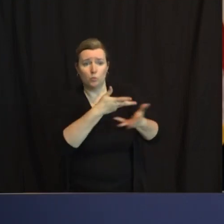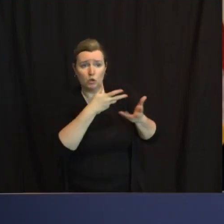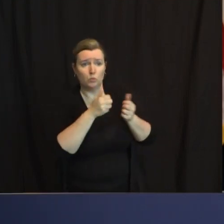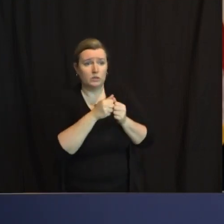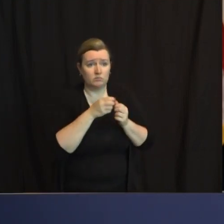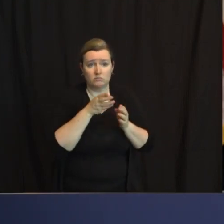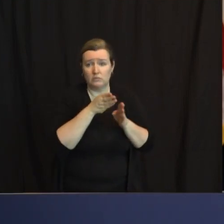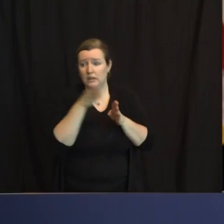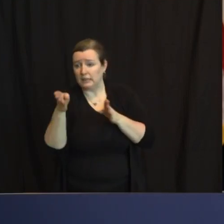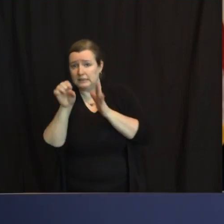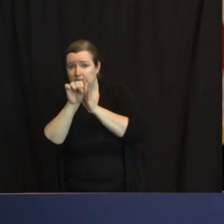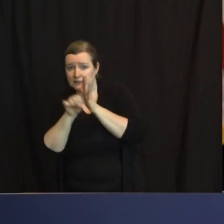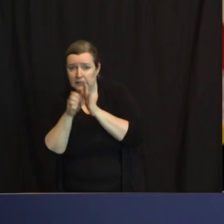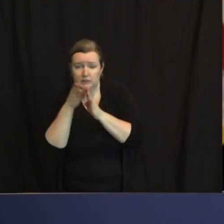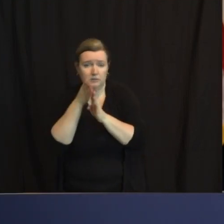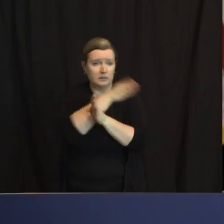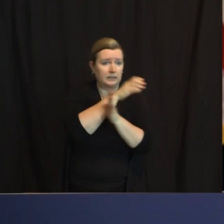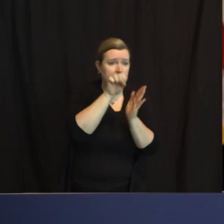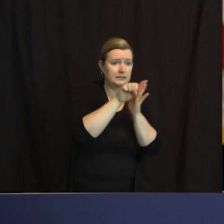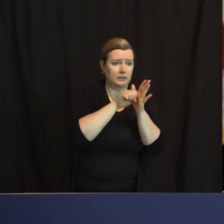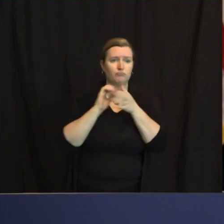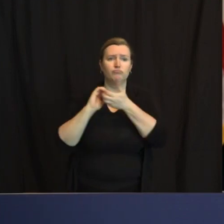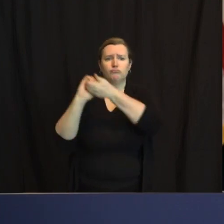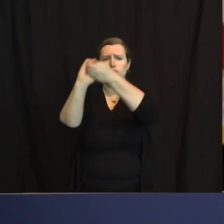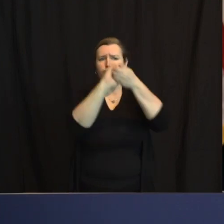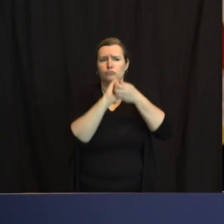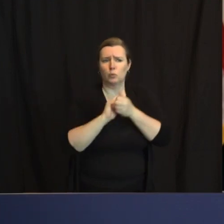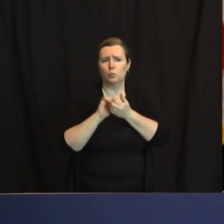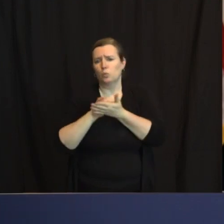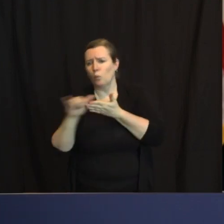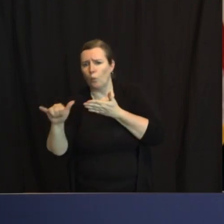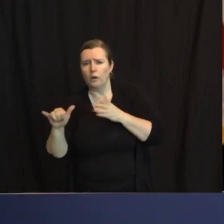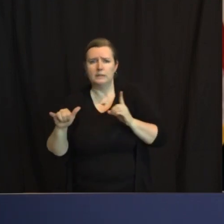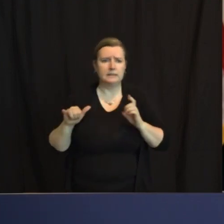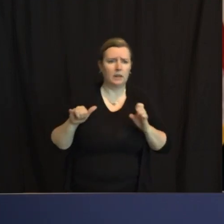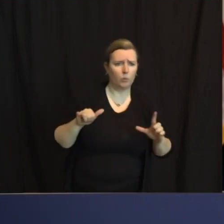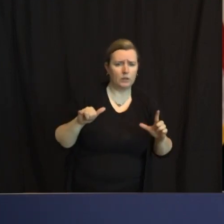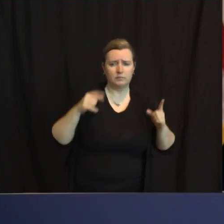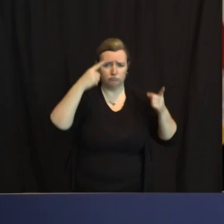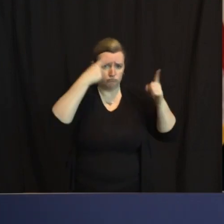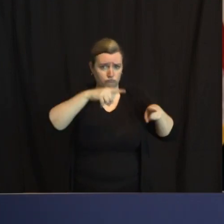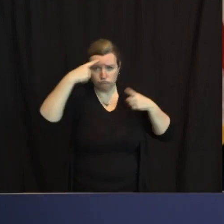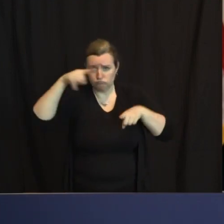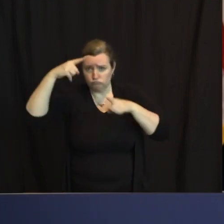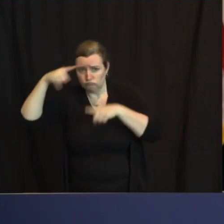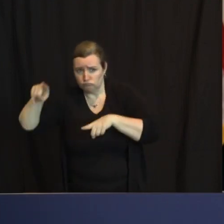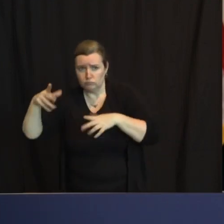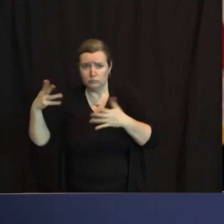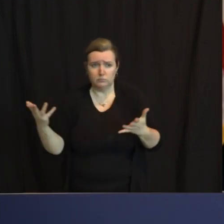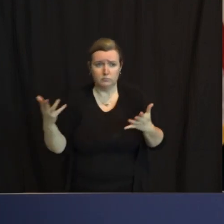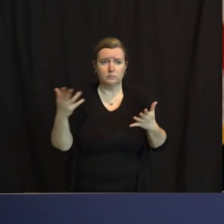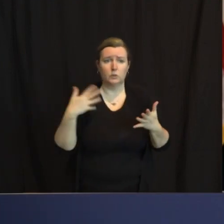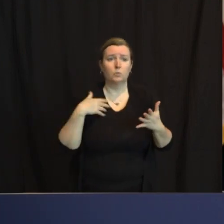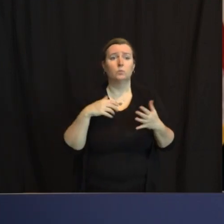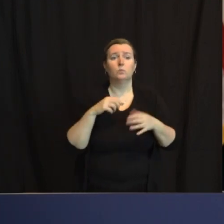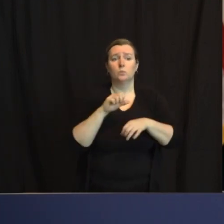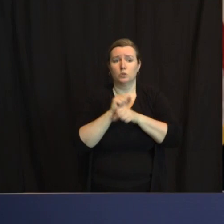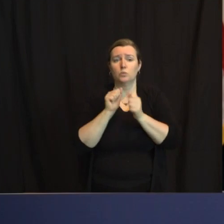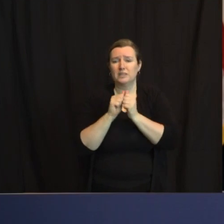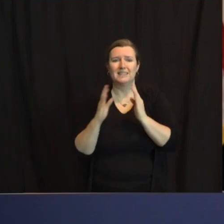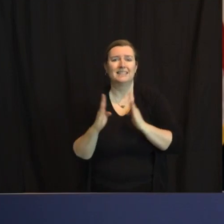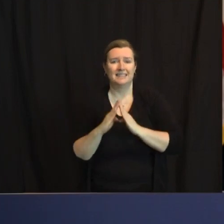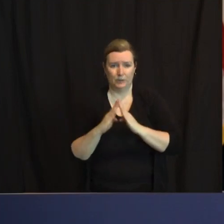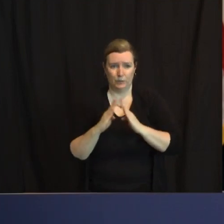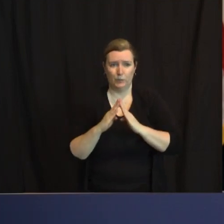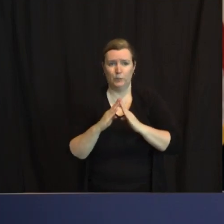we can, especially with New York and Delaware. And we're actively working with local jurisdictions to get a sense from them. A lot of them